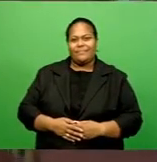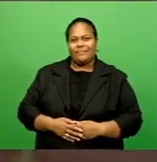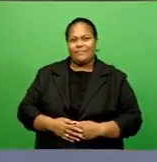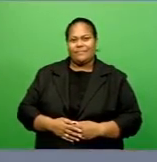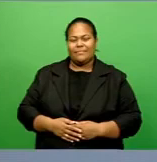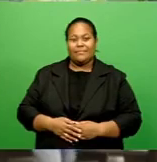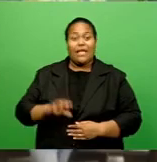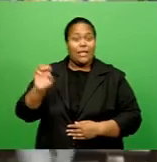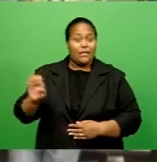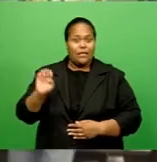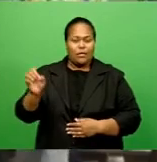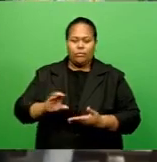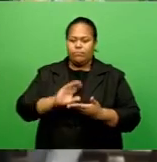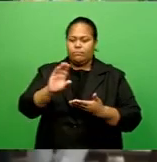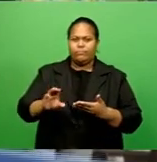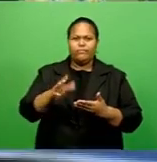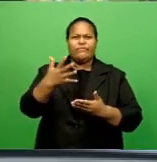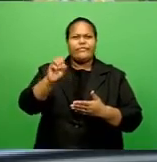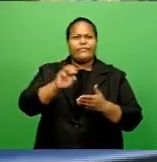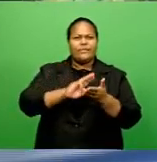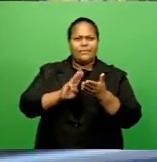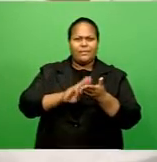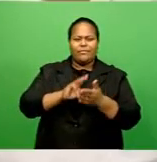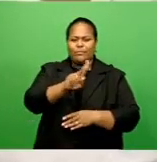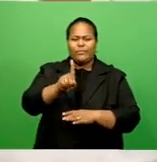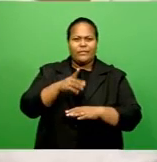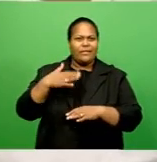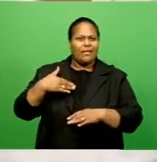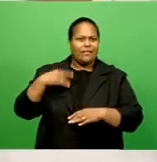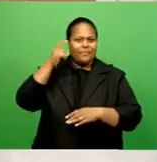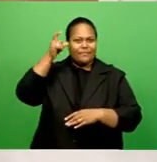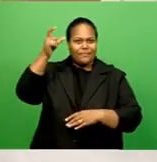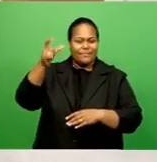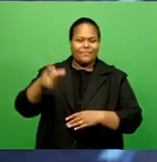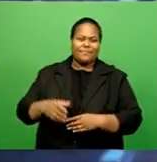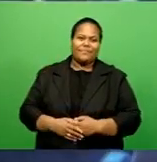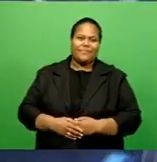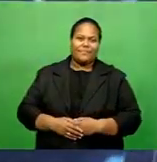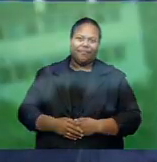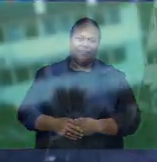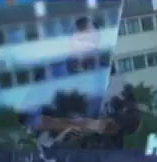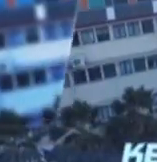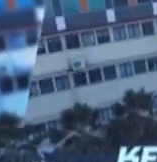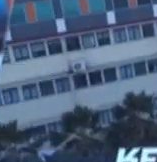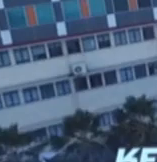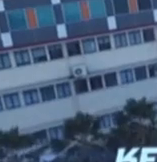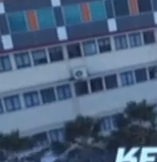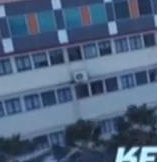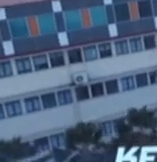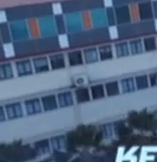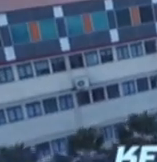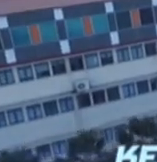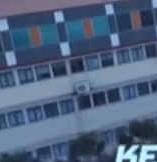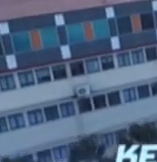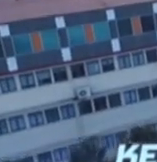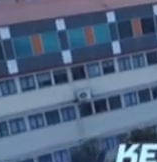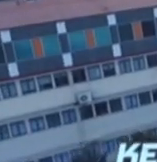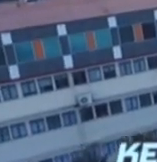And EU pumps in $50 million for Pacific healthcare. From the studios of FBC